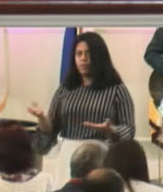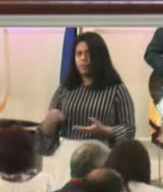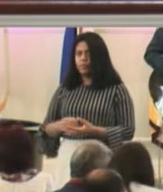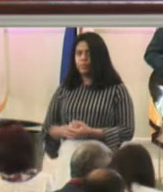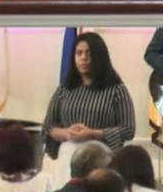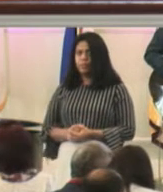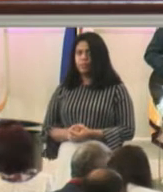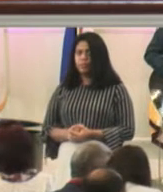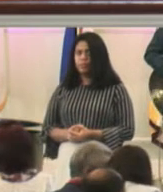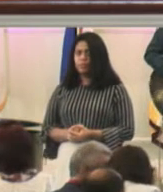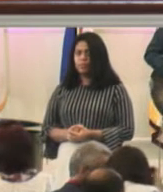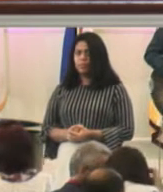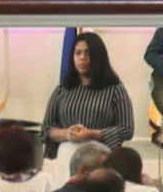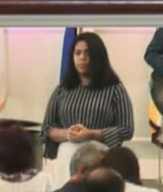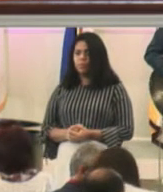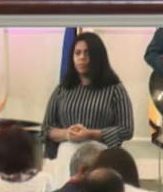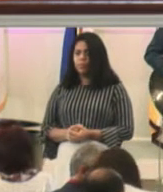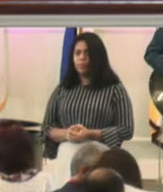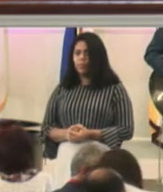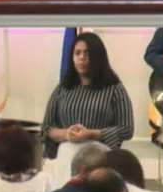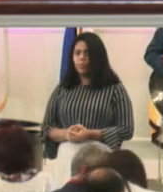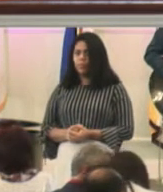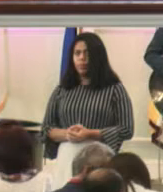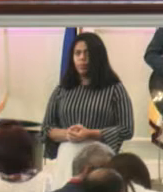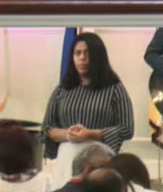Be with every member.